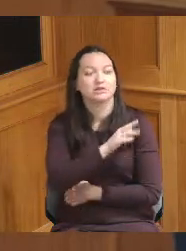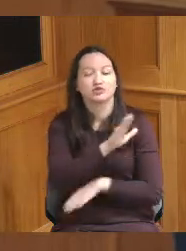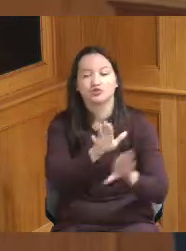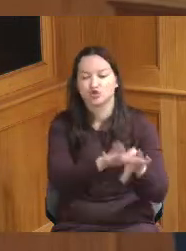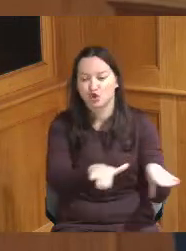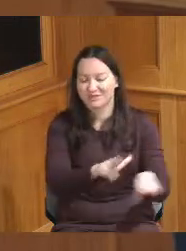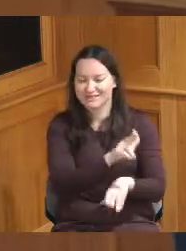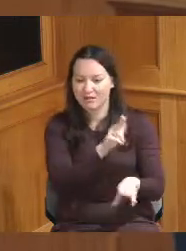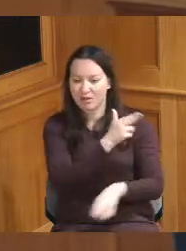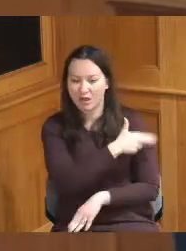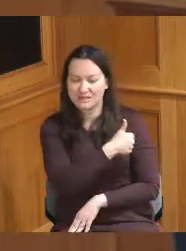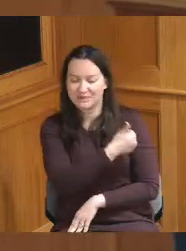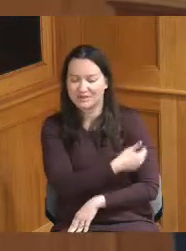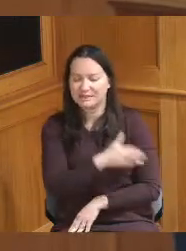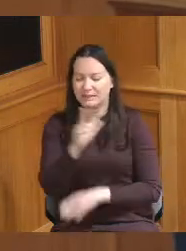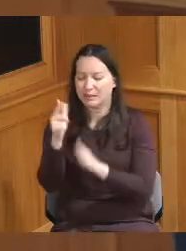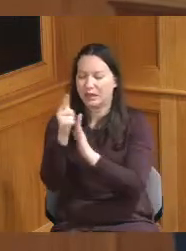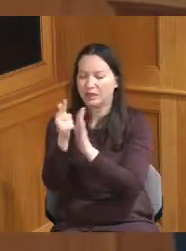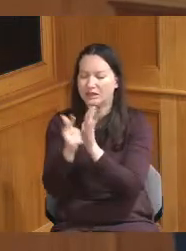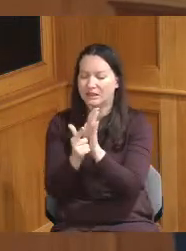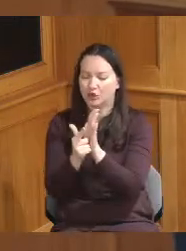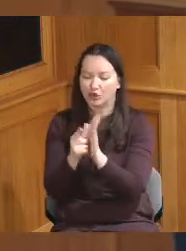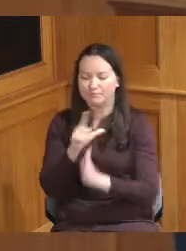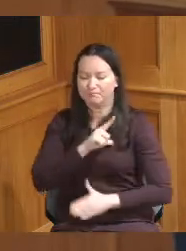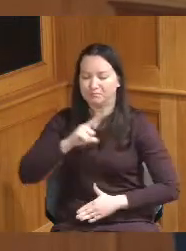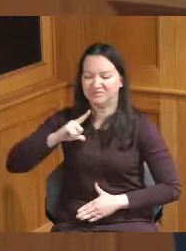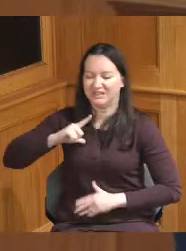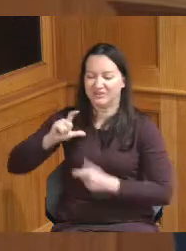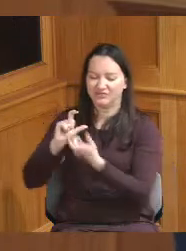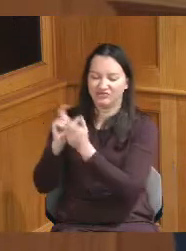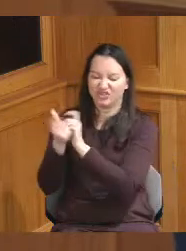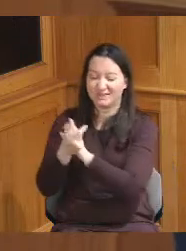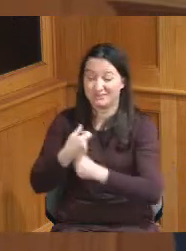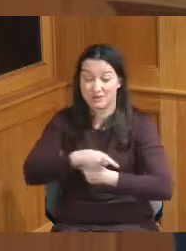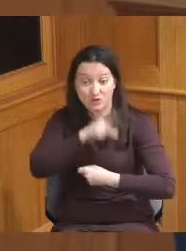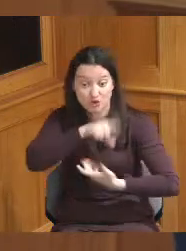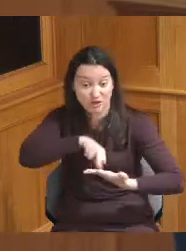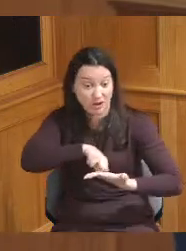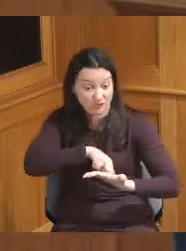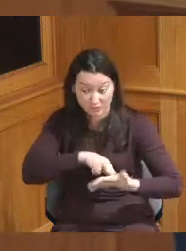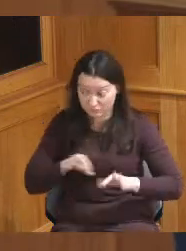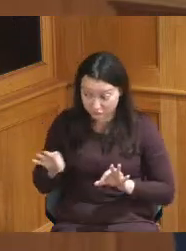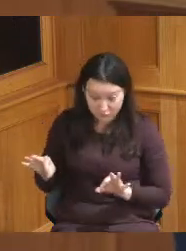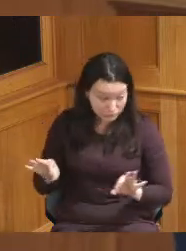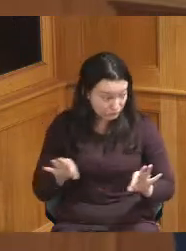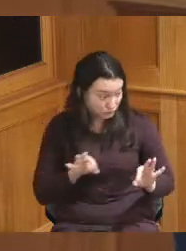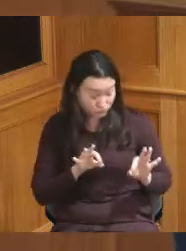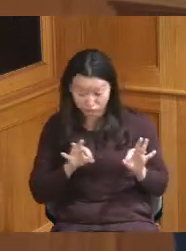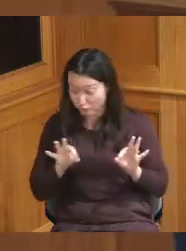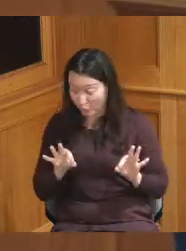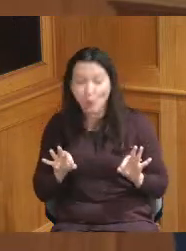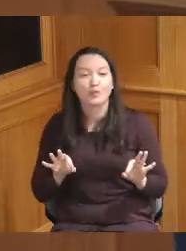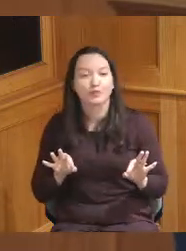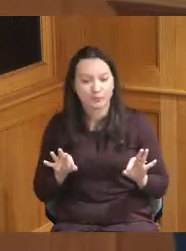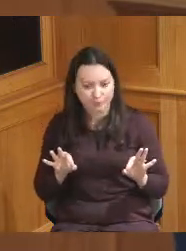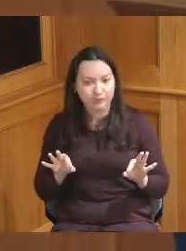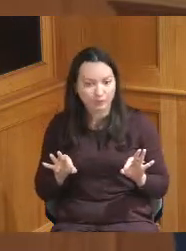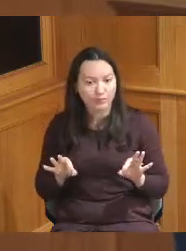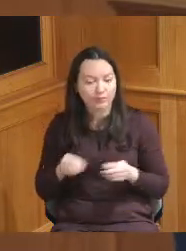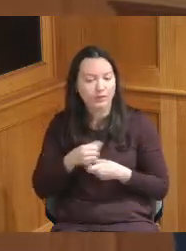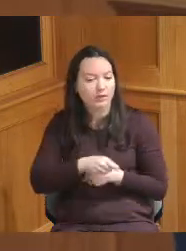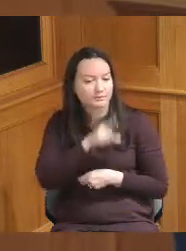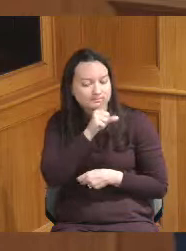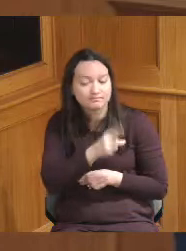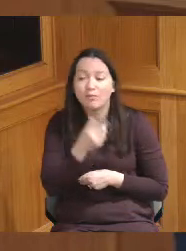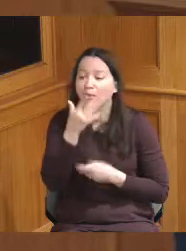been some legislative changes we're working through right now and making sure that the contract reflects that and identifies our best interests